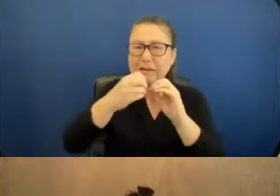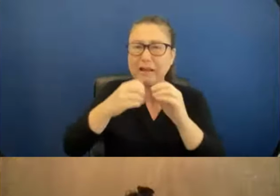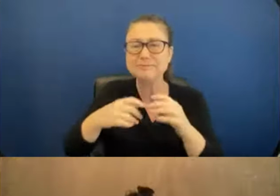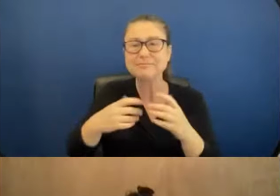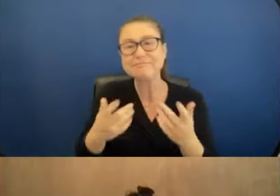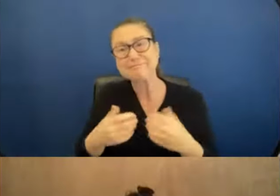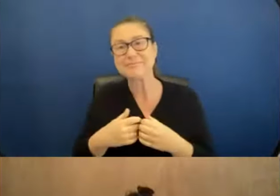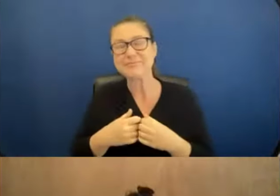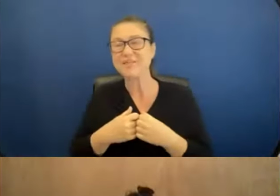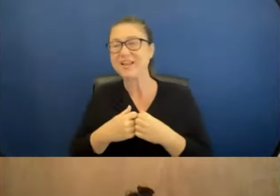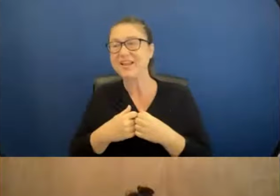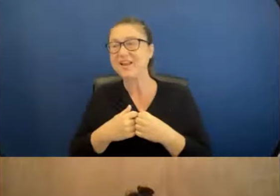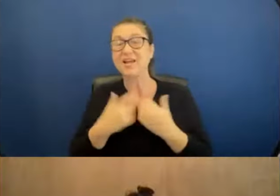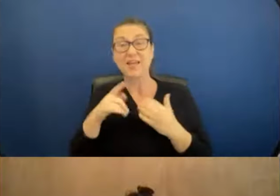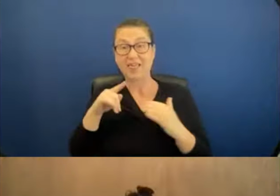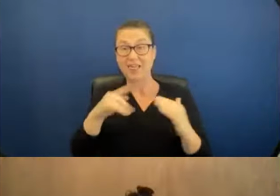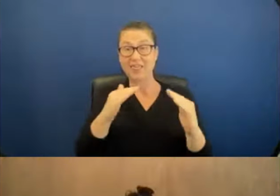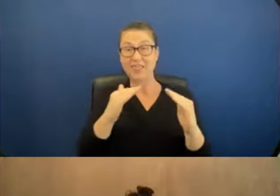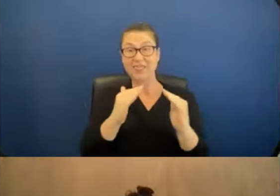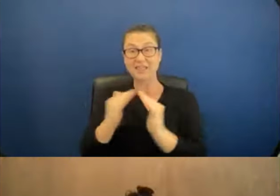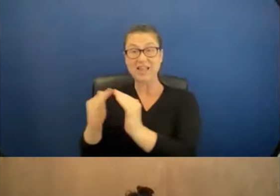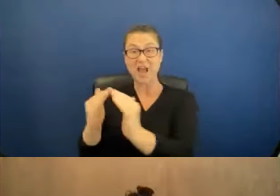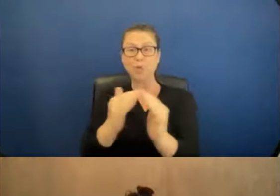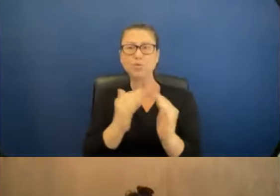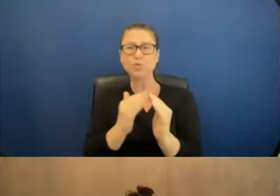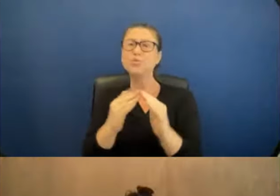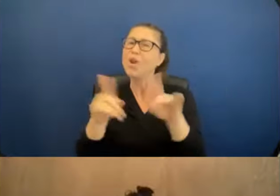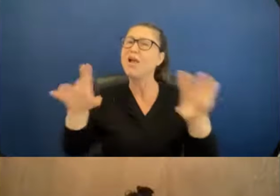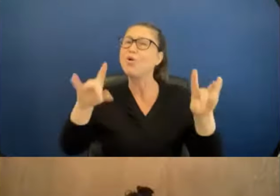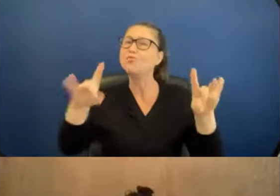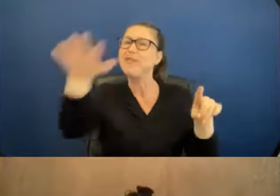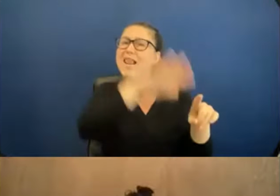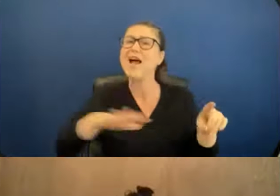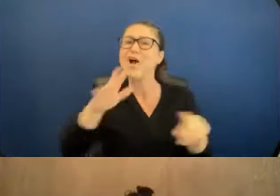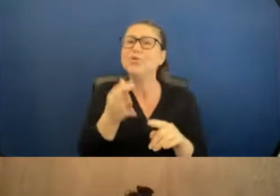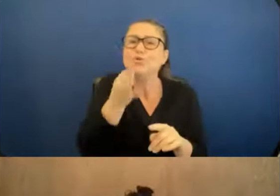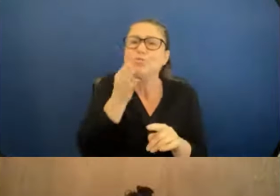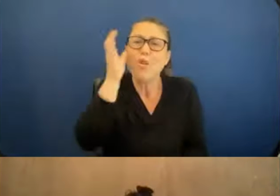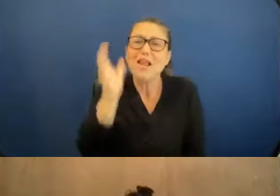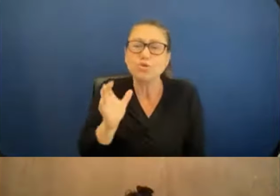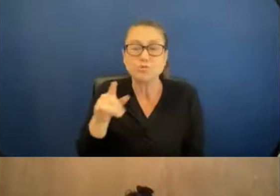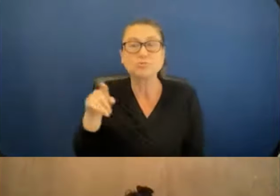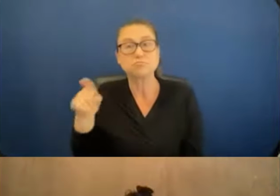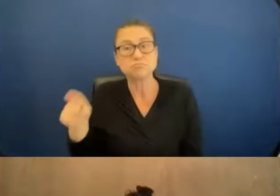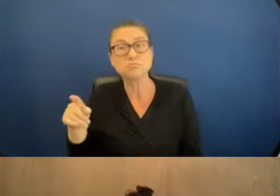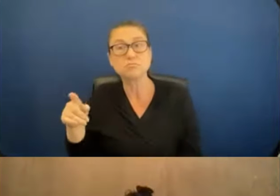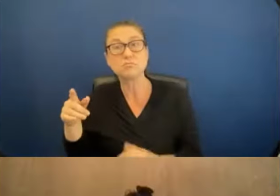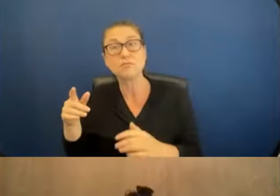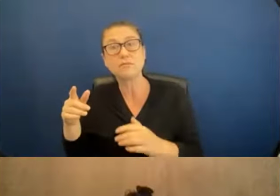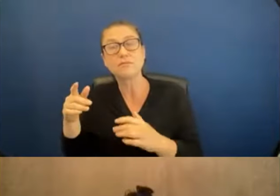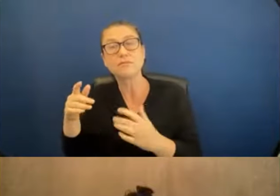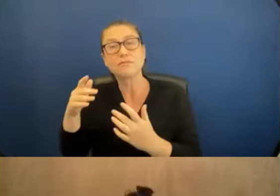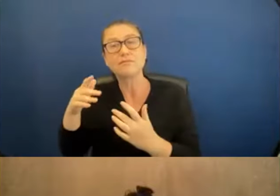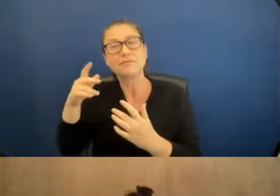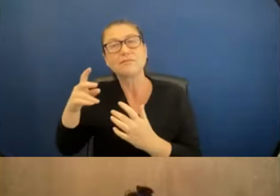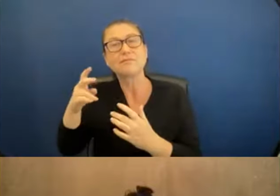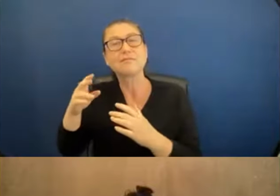the, the town, you know, like a lot of Australian small country towns has a high median age. It has an aging